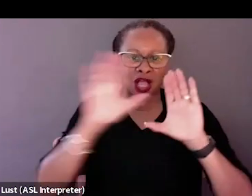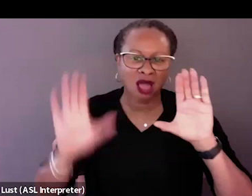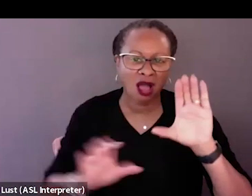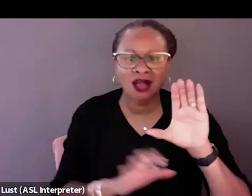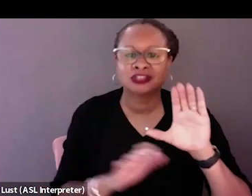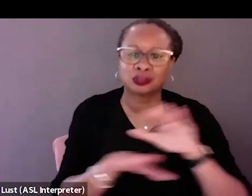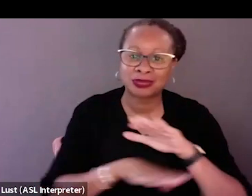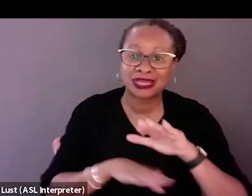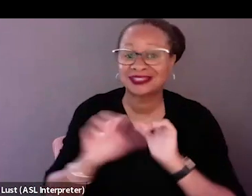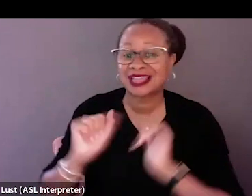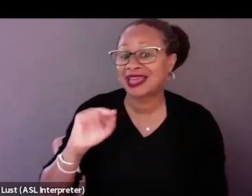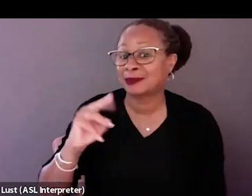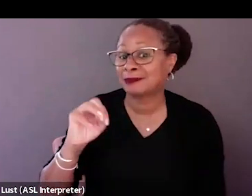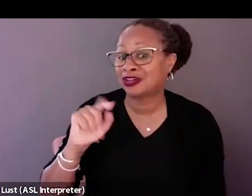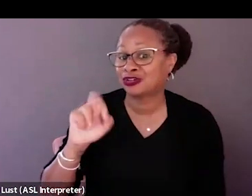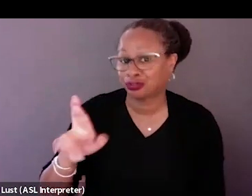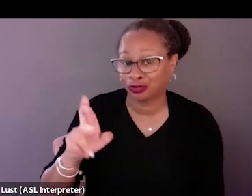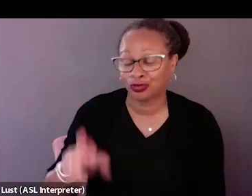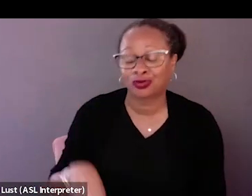collage-based animator who